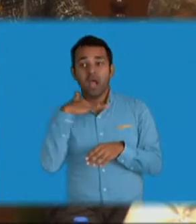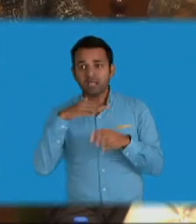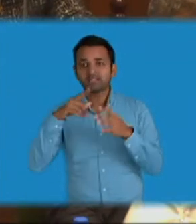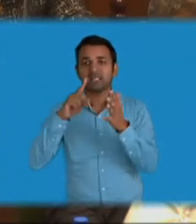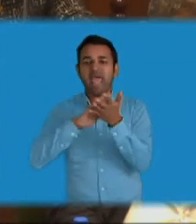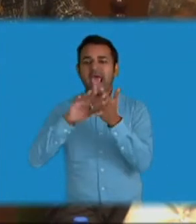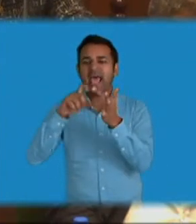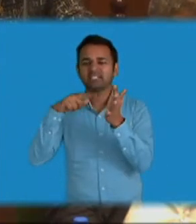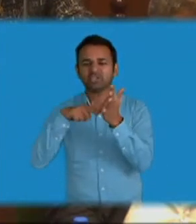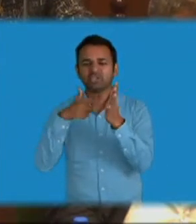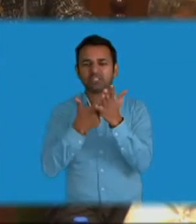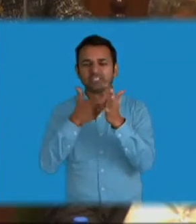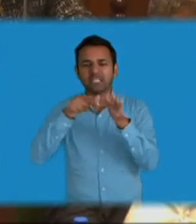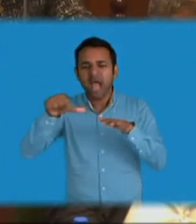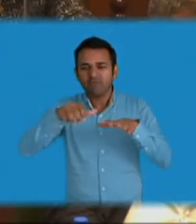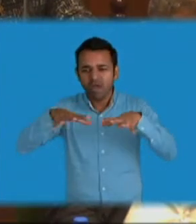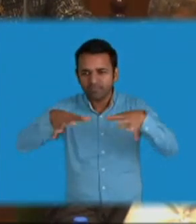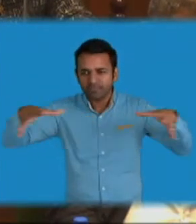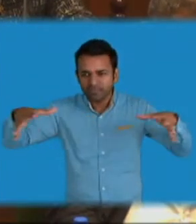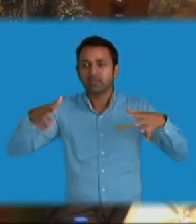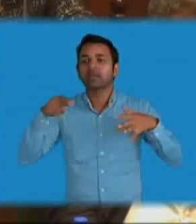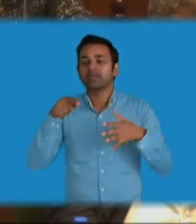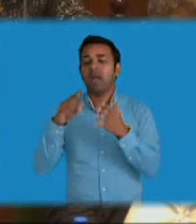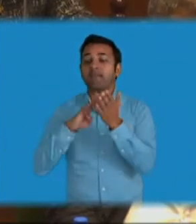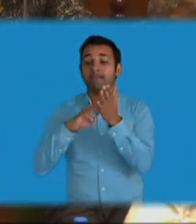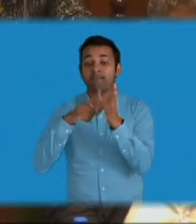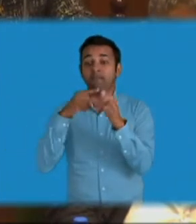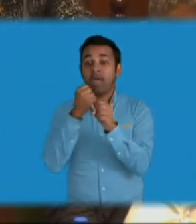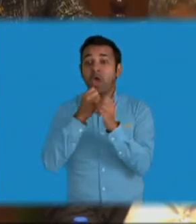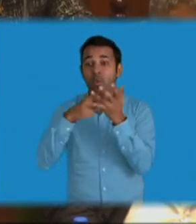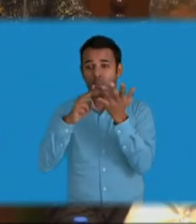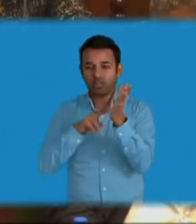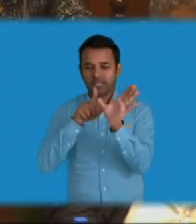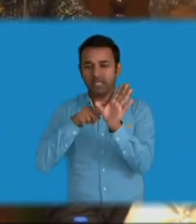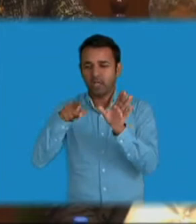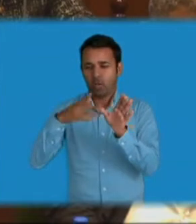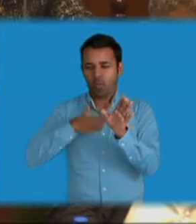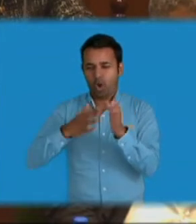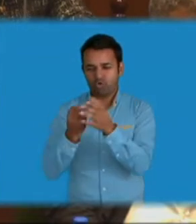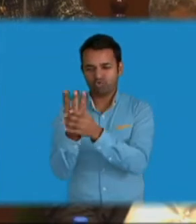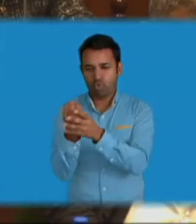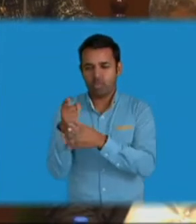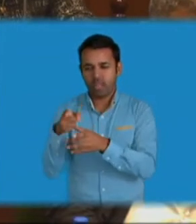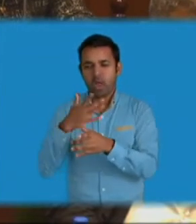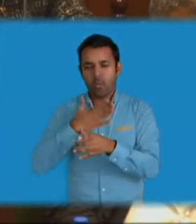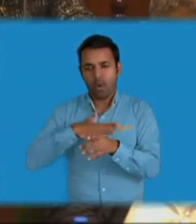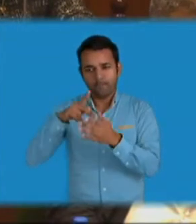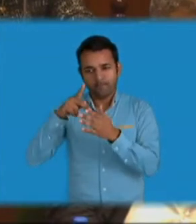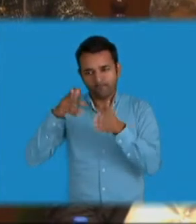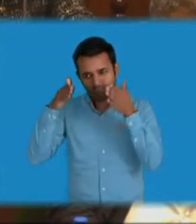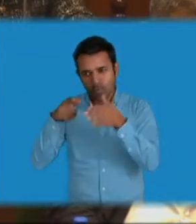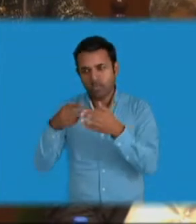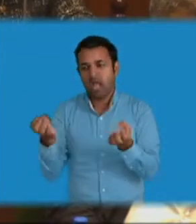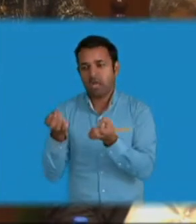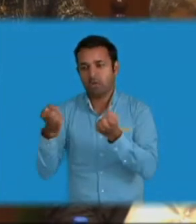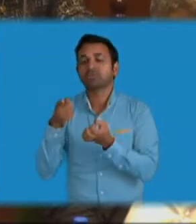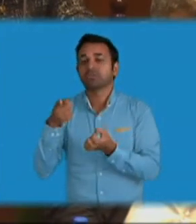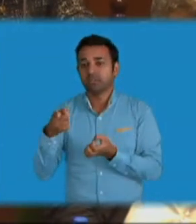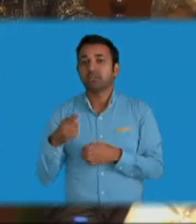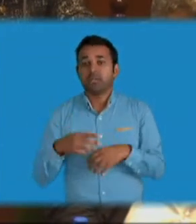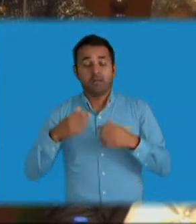this year. And this is very encouraging, given the volume of mahogany that had been harvested. Madam